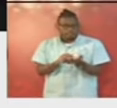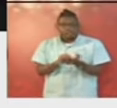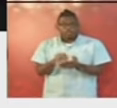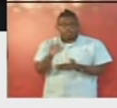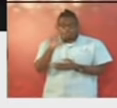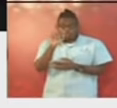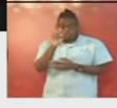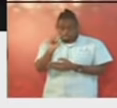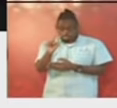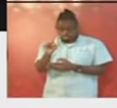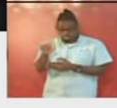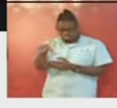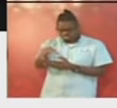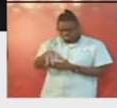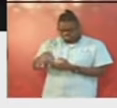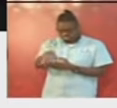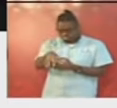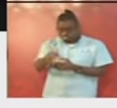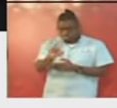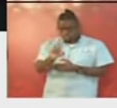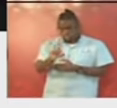what is happening in terms of the disease.